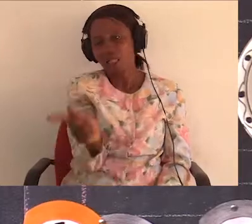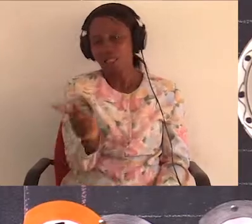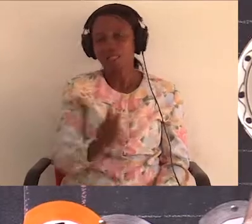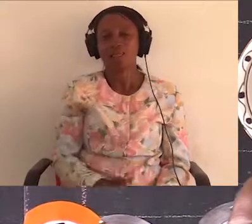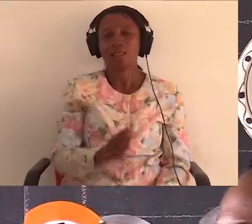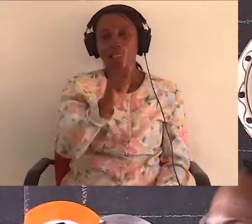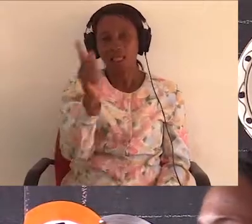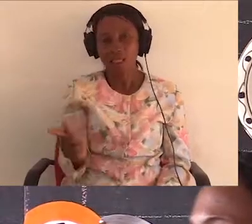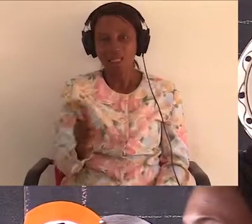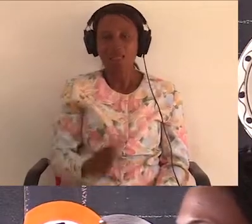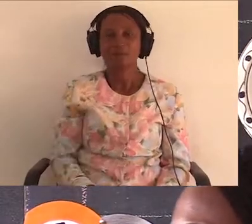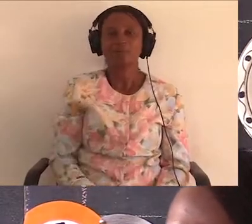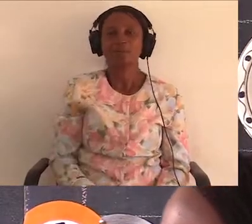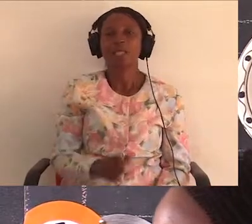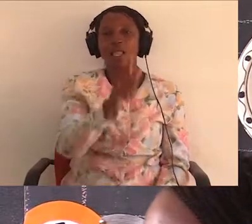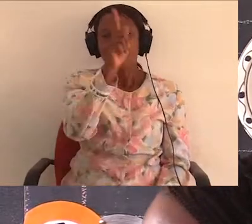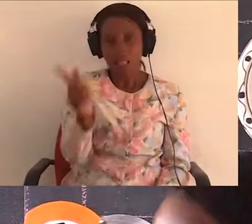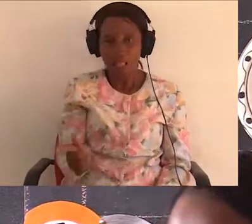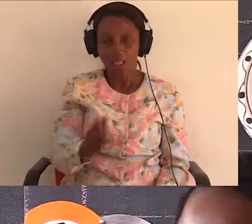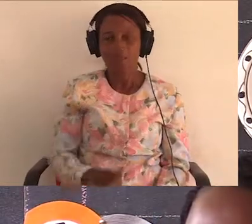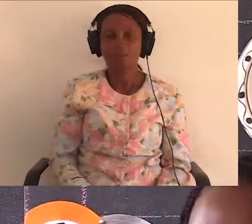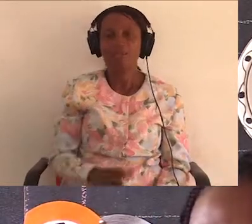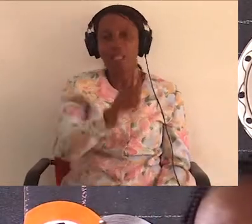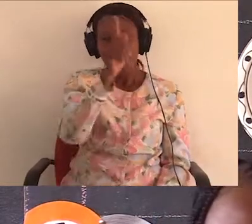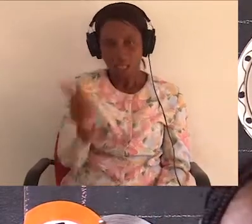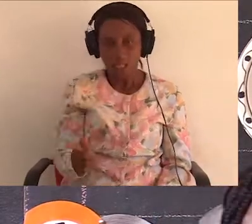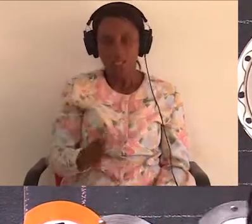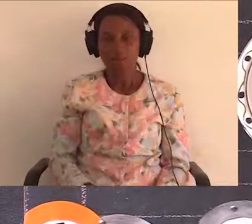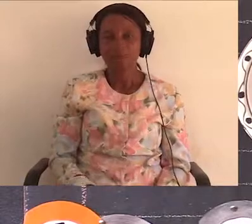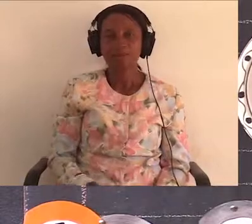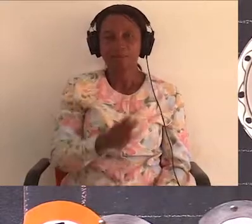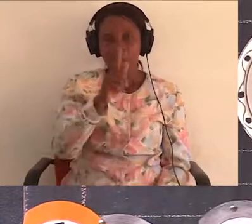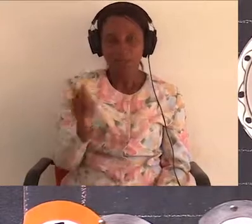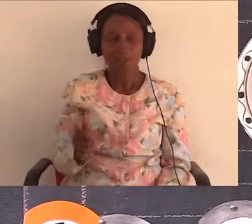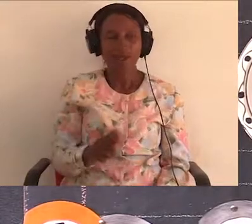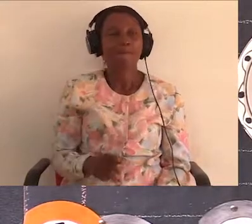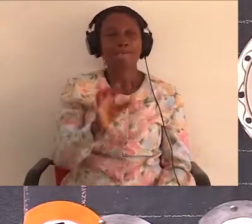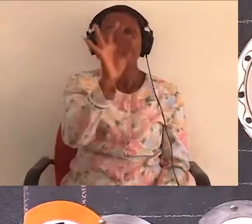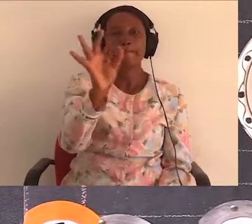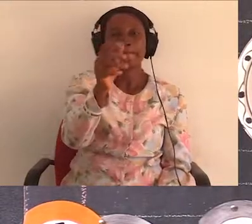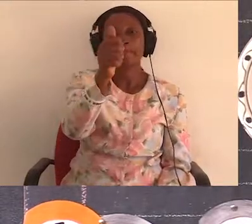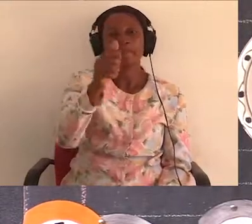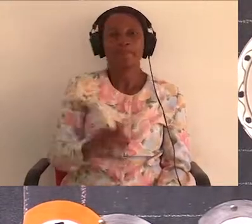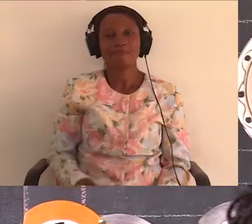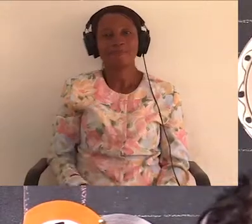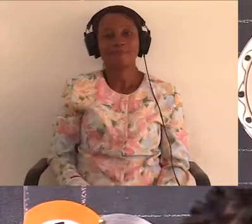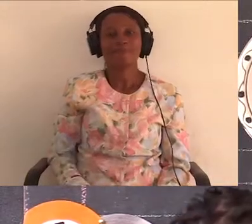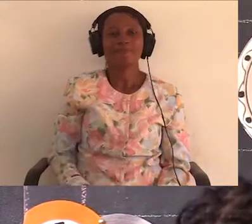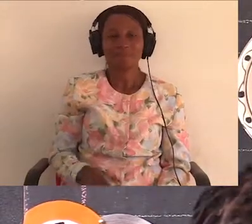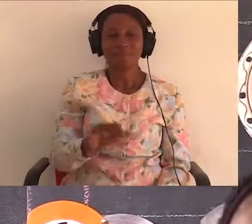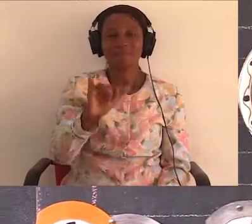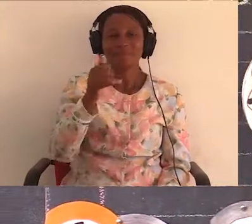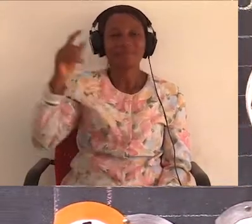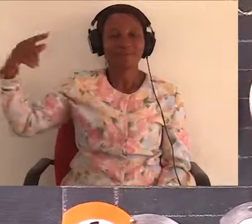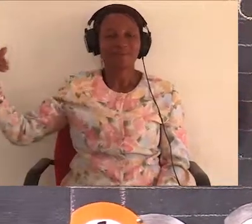G. Yes. G. G. G. Very good. That is the